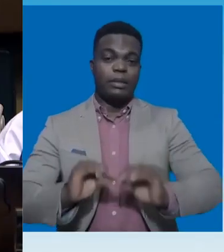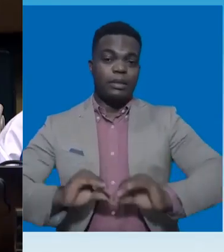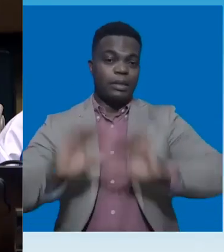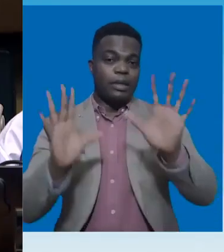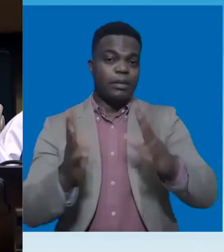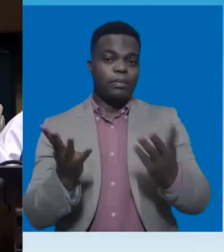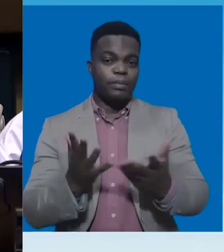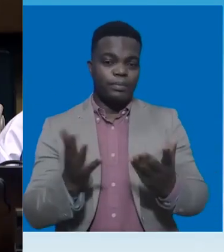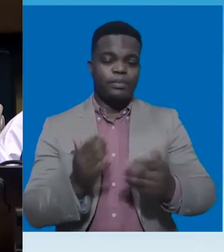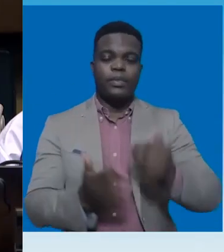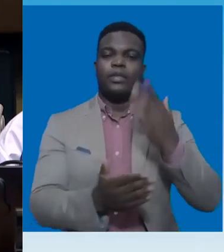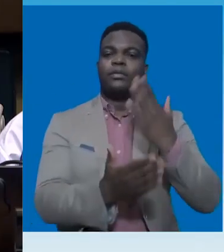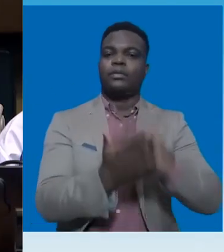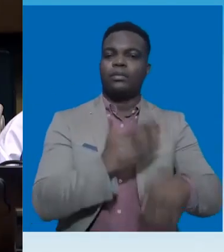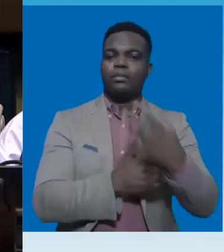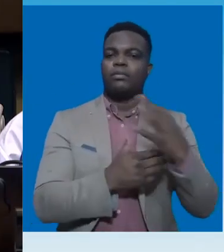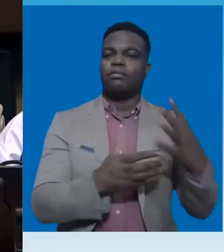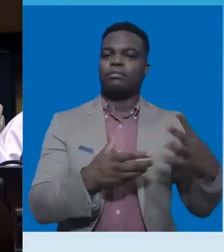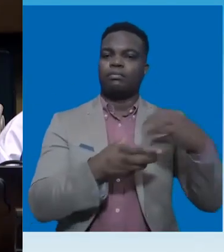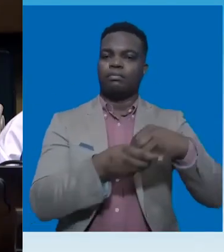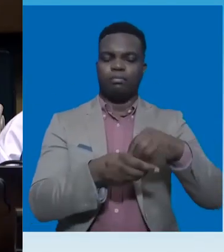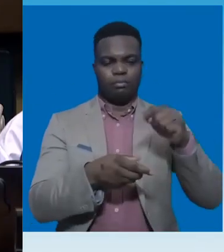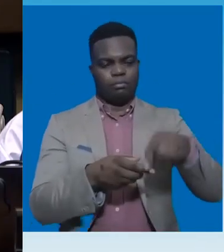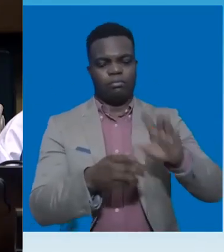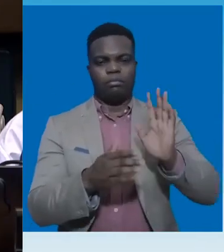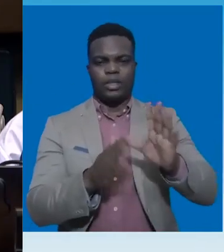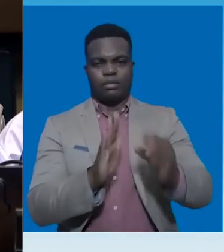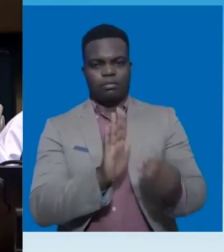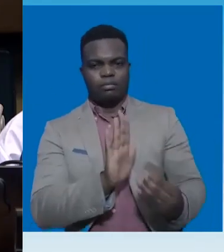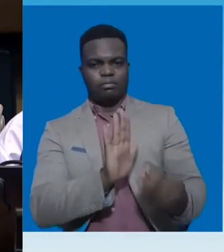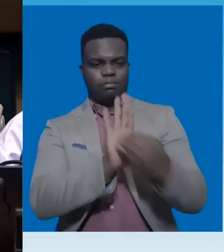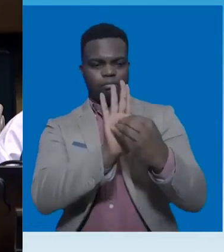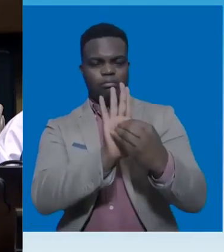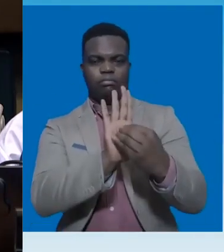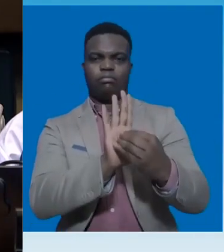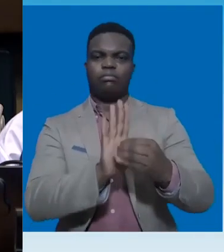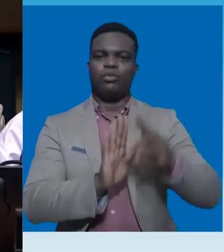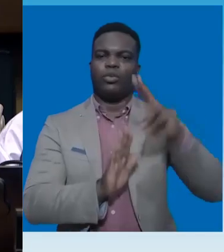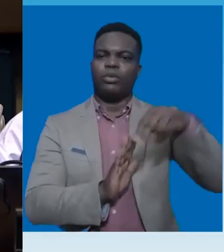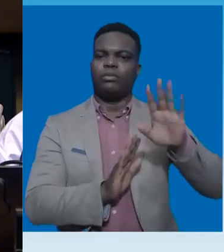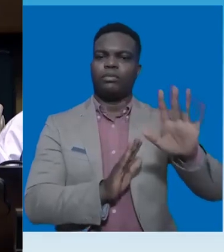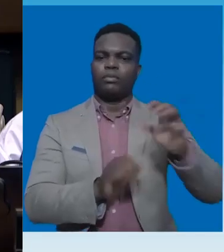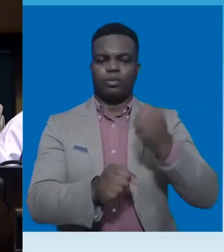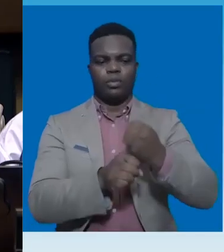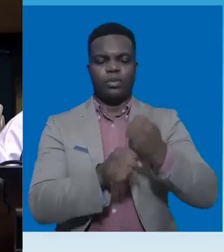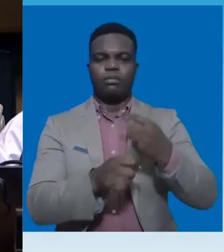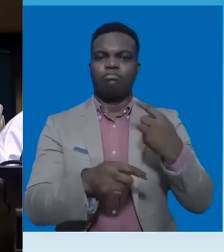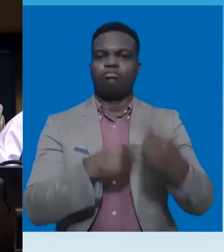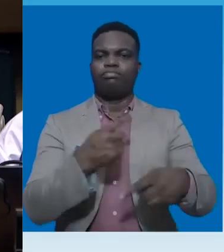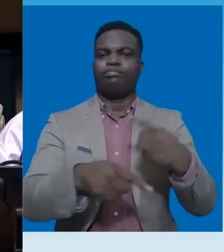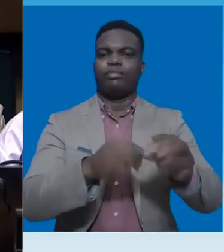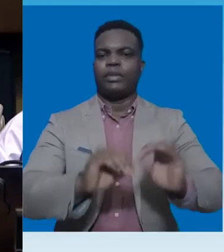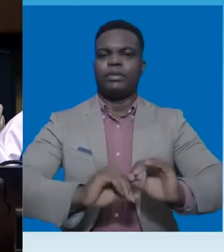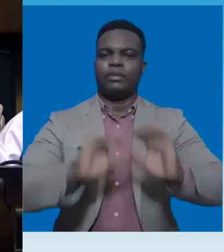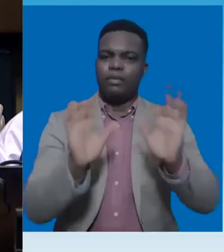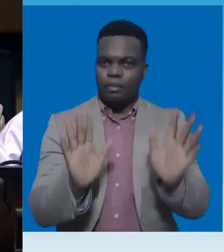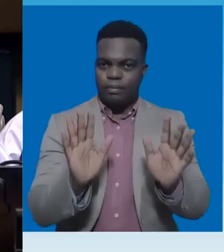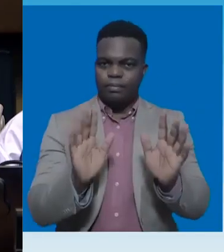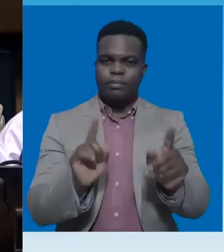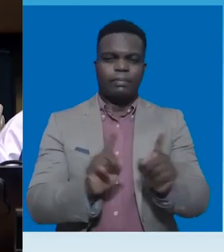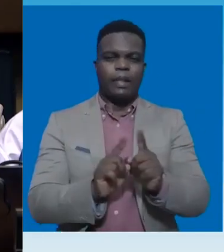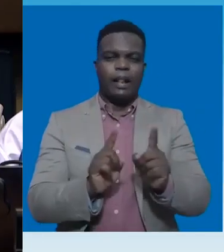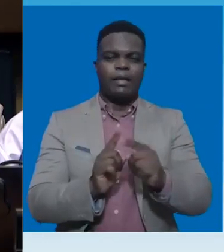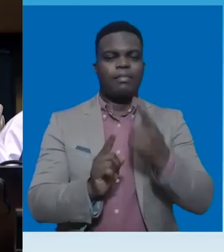be embedded in how the United Nations works, not treated as an add-on or an